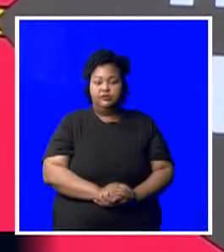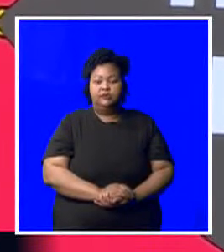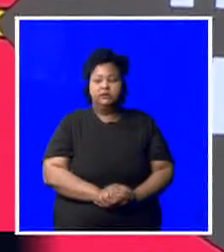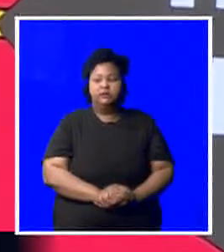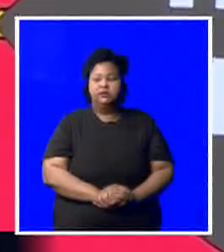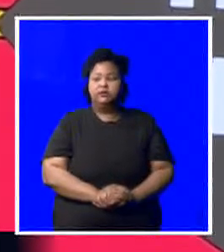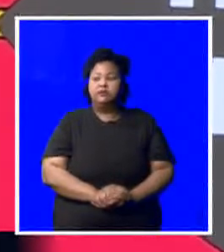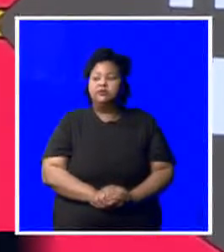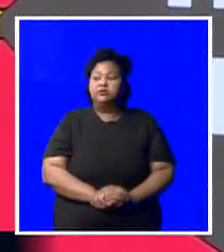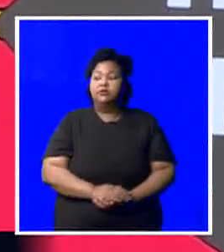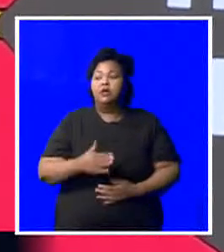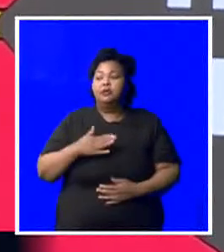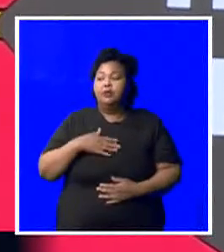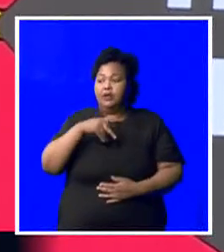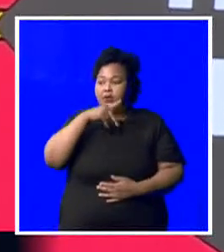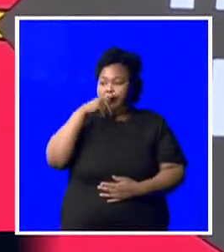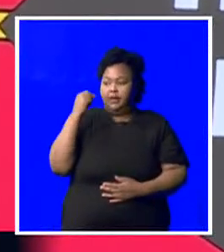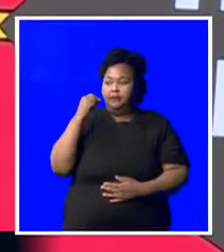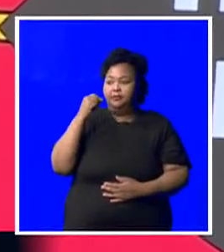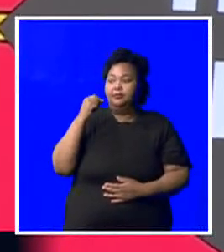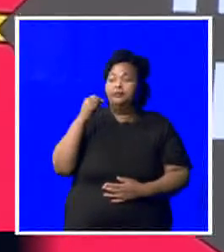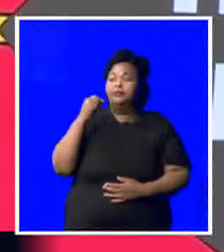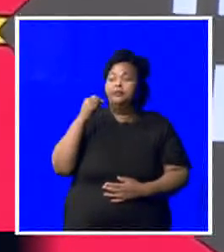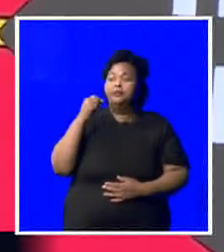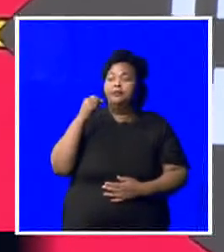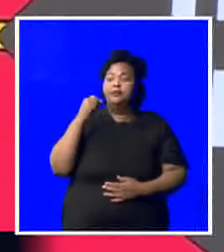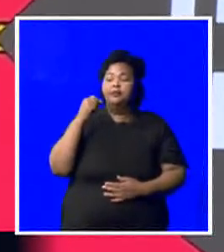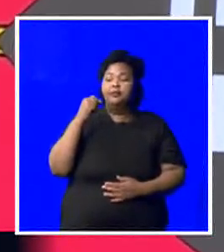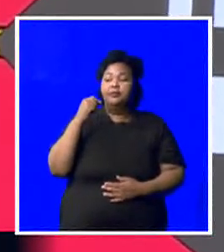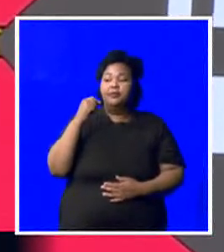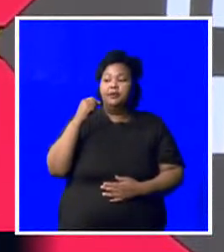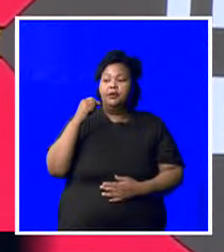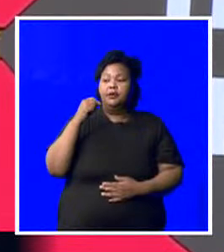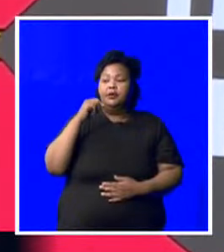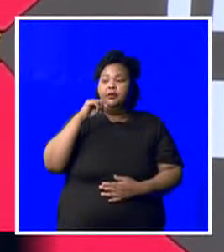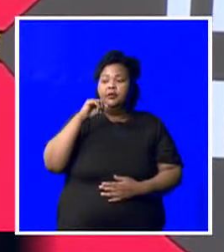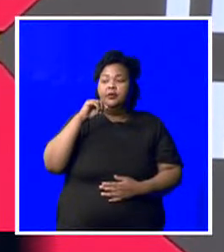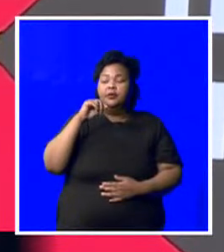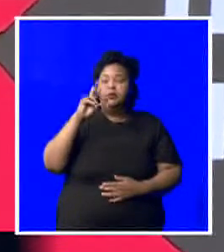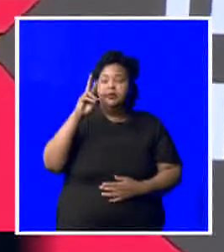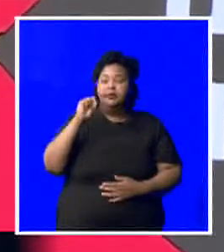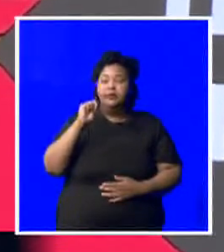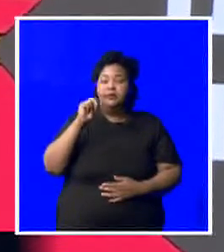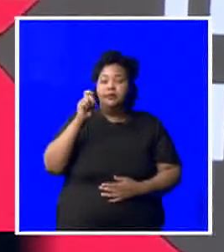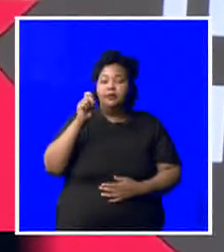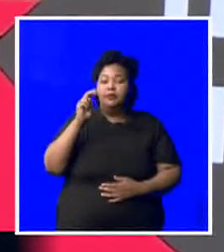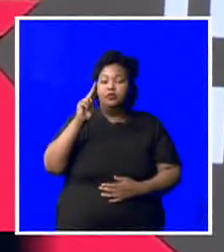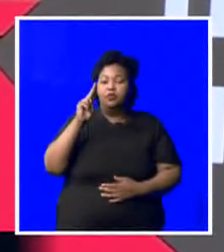mina esilo sikhulu ngengijabulani ngishiya inyonyana ngwakanxumalo